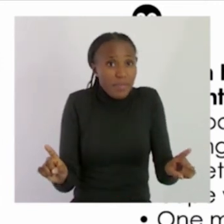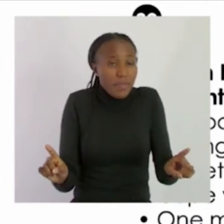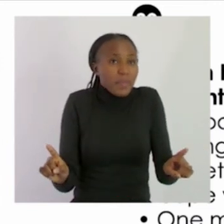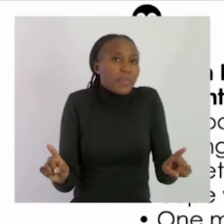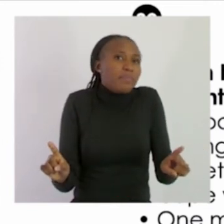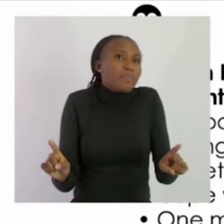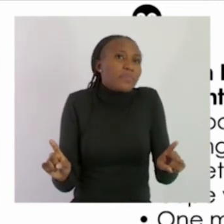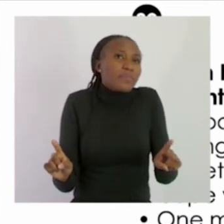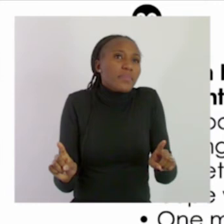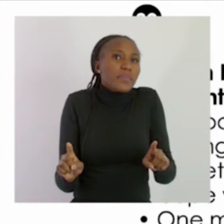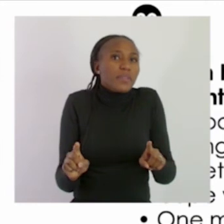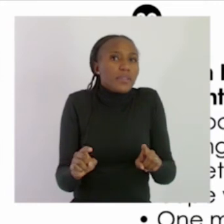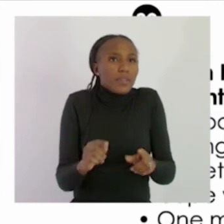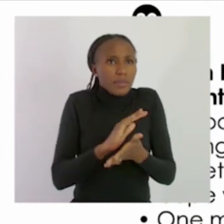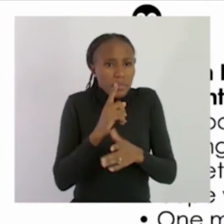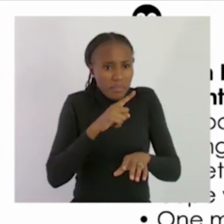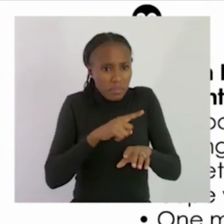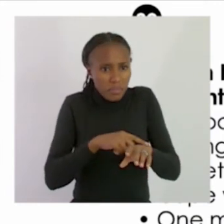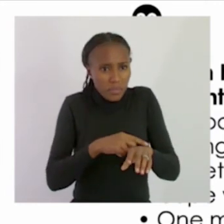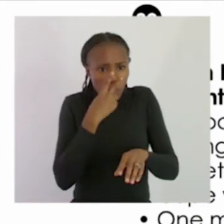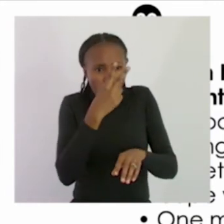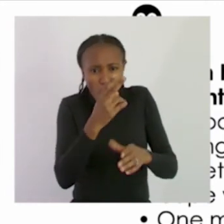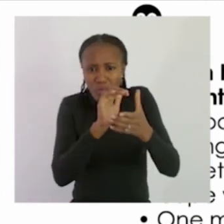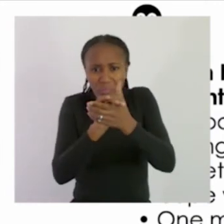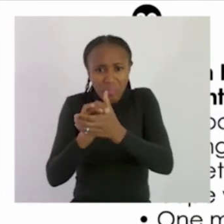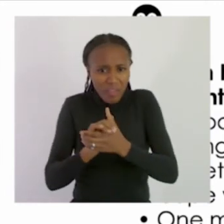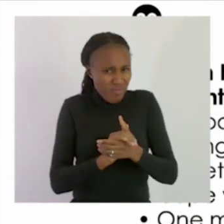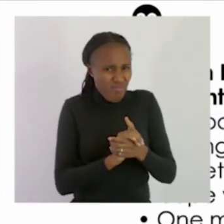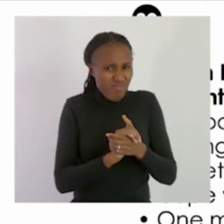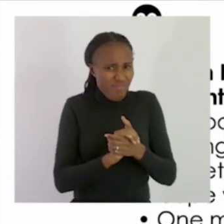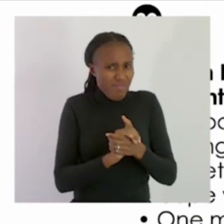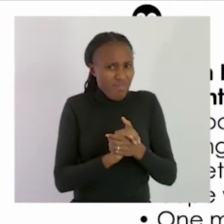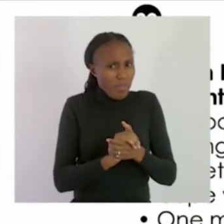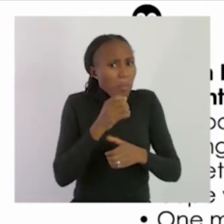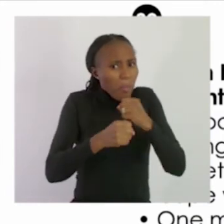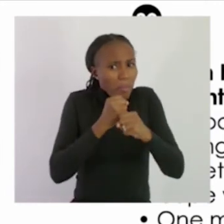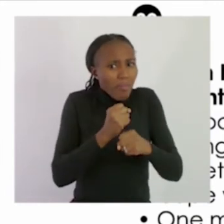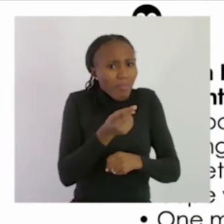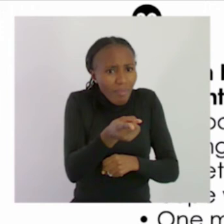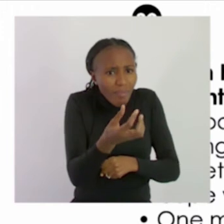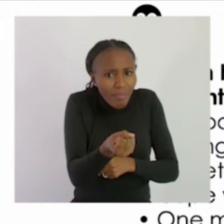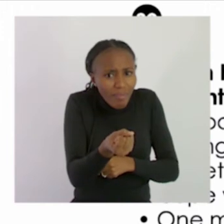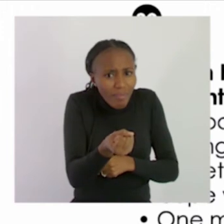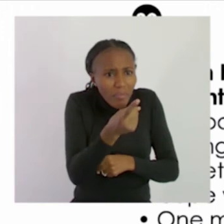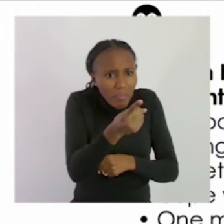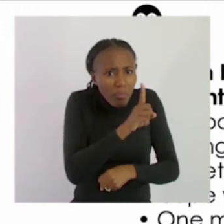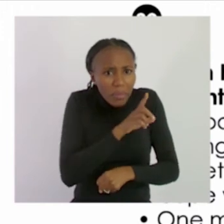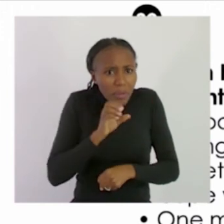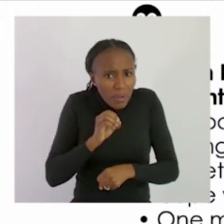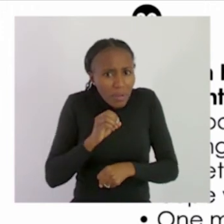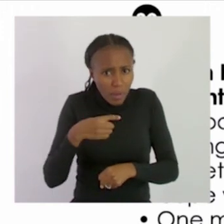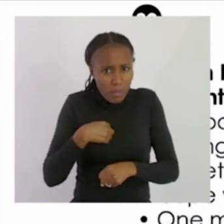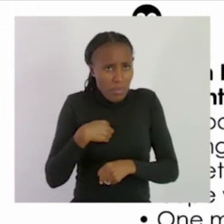If you look at your class, you look at your friends. If you ask how old is everybody in your class, you realize that some